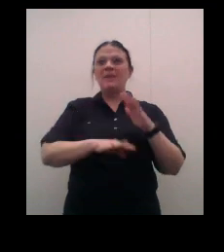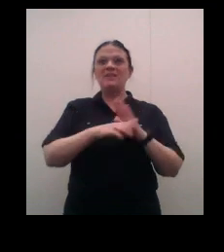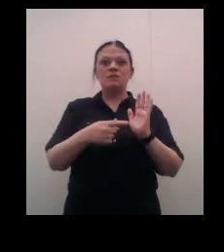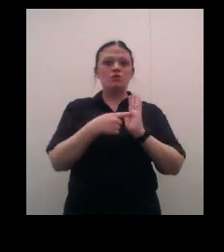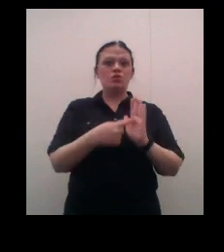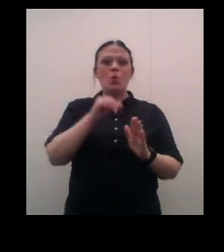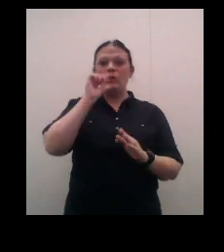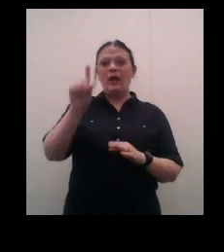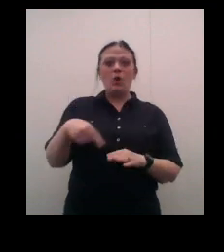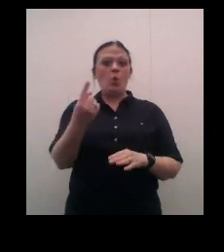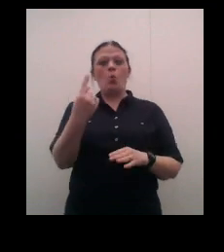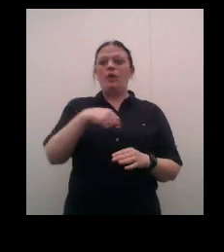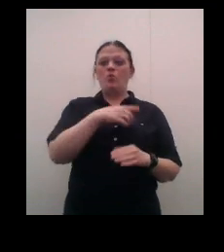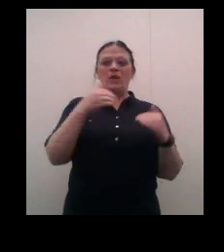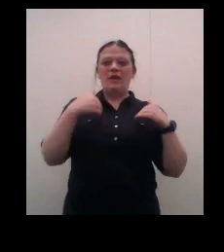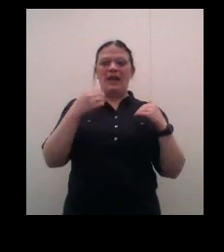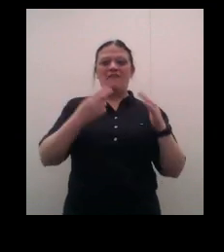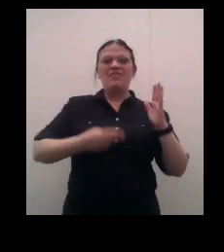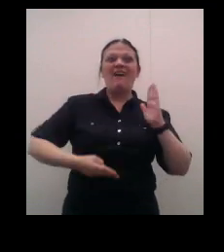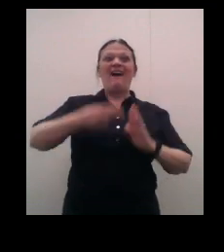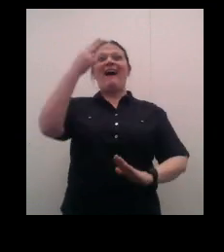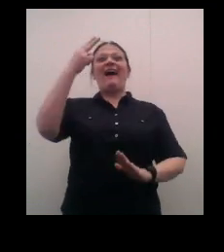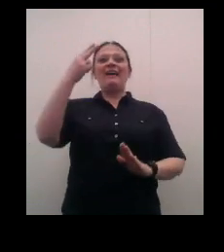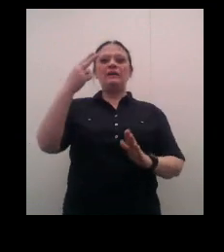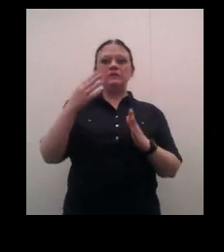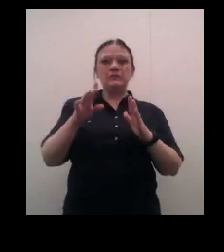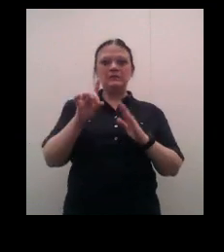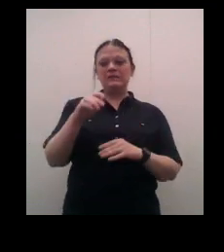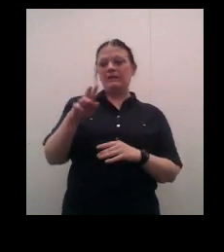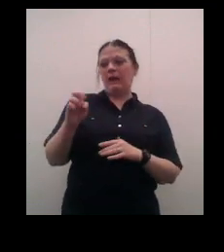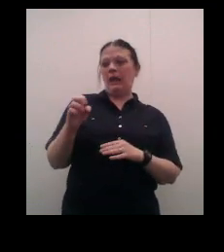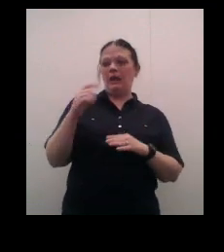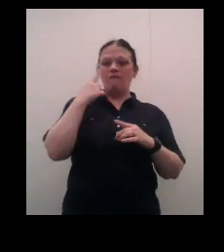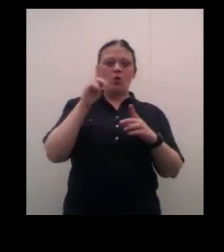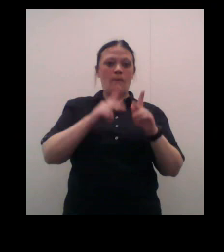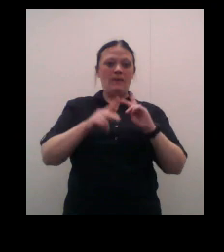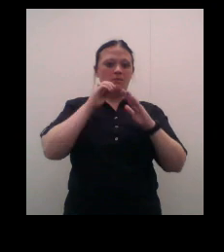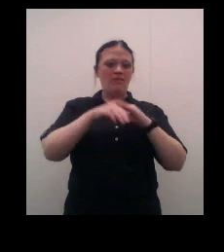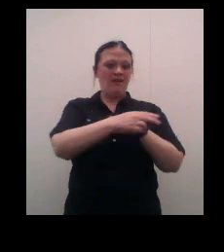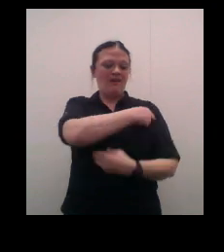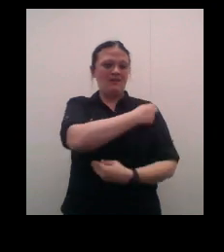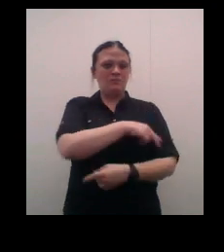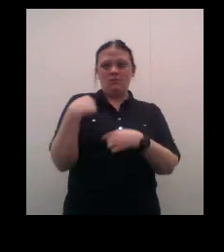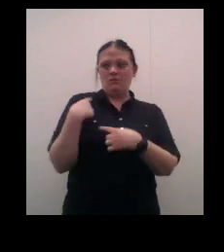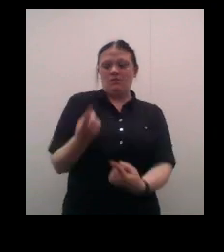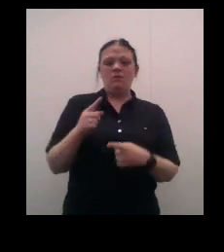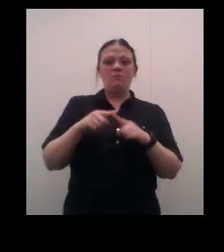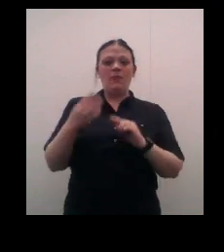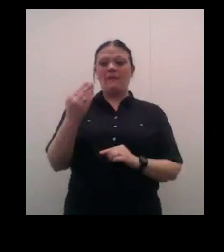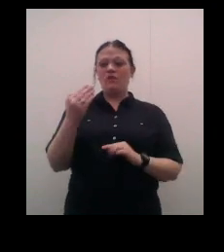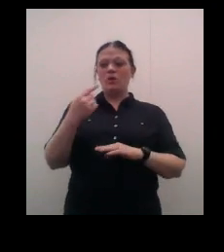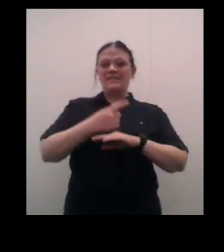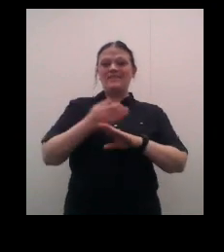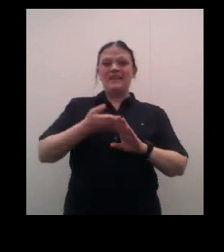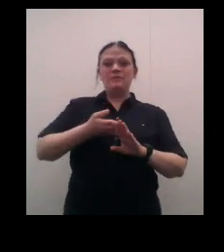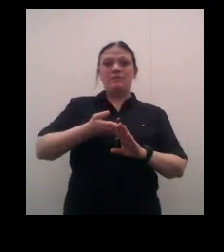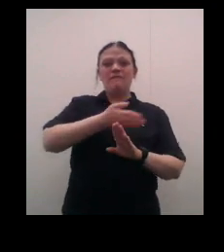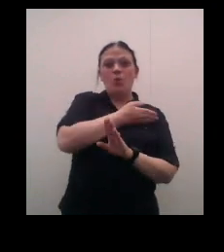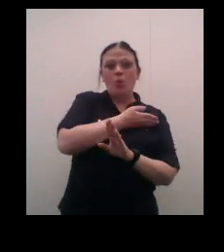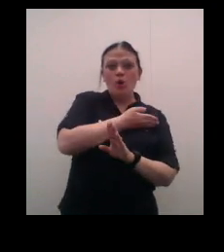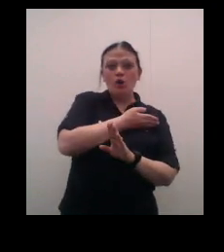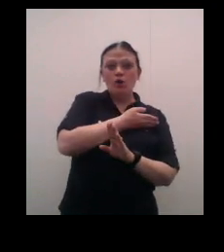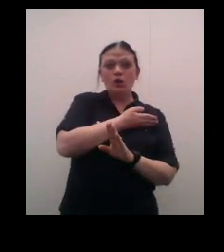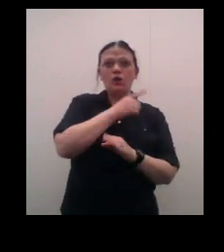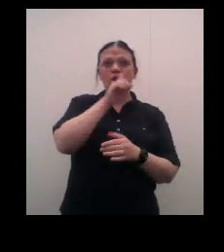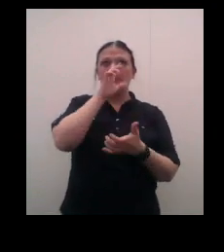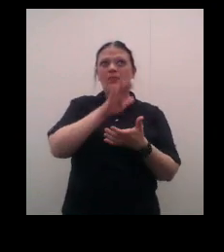we the highest date on record of hospitalizations on the 27th, but during the 14-day period before, we had, I